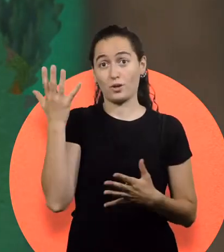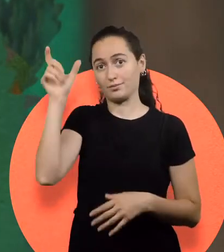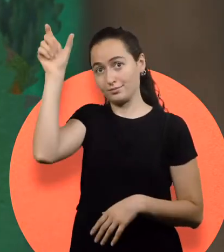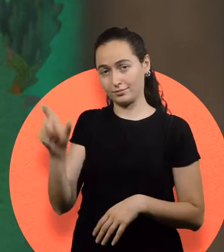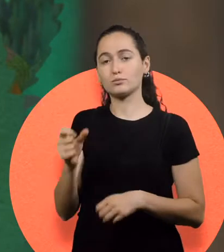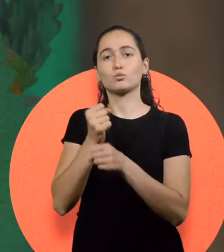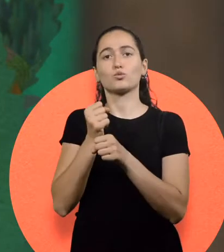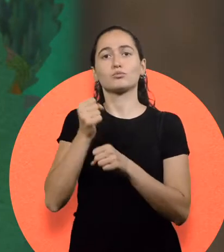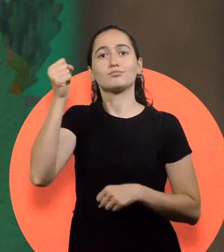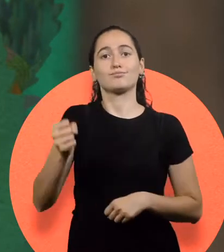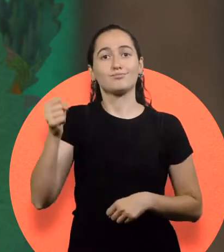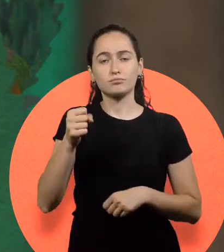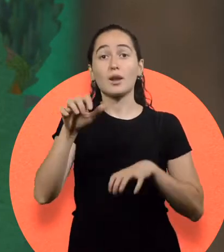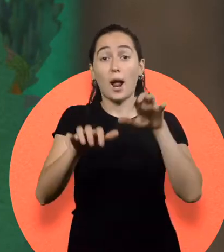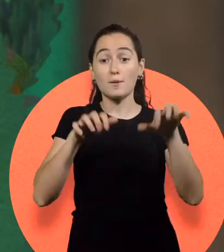disappeared during the fire.